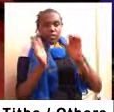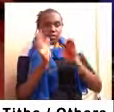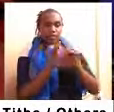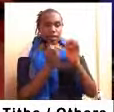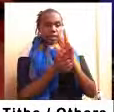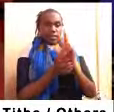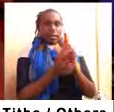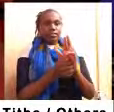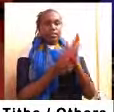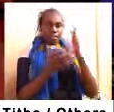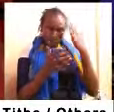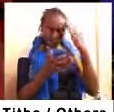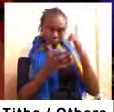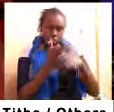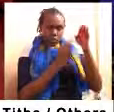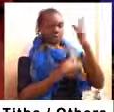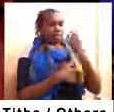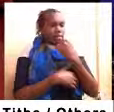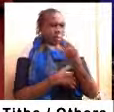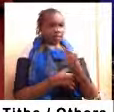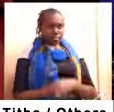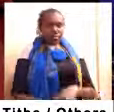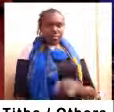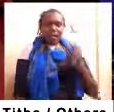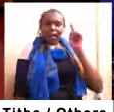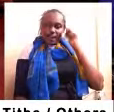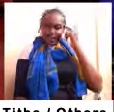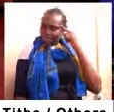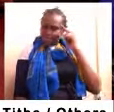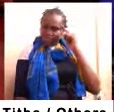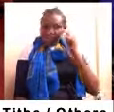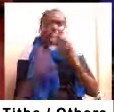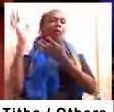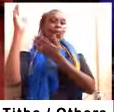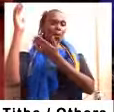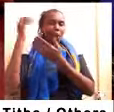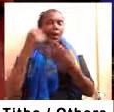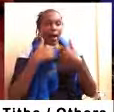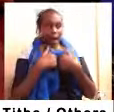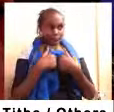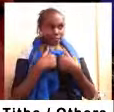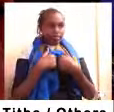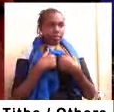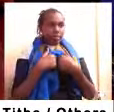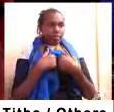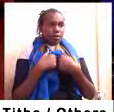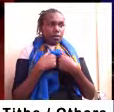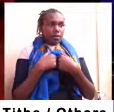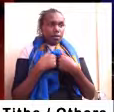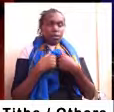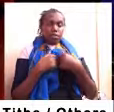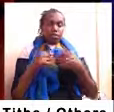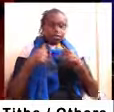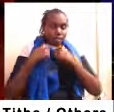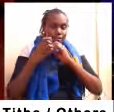us. I think there is hope, because just like what you have said, he's conquering the beast and the spirit of Antichrist. And